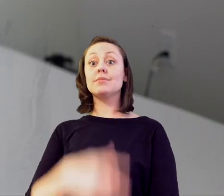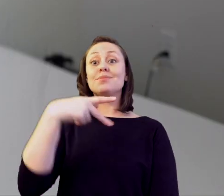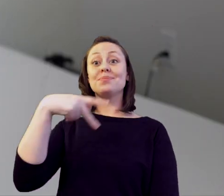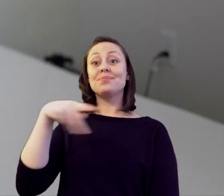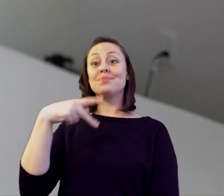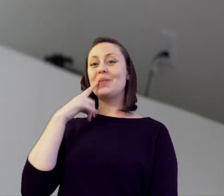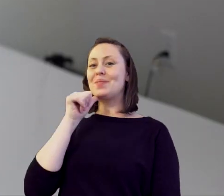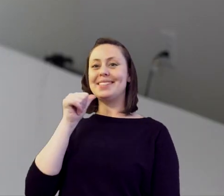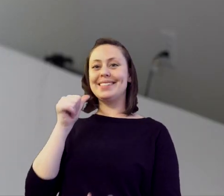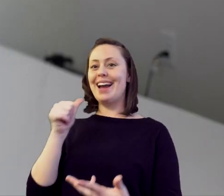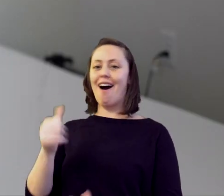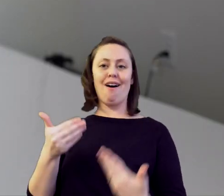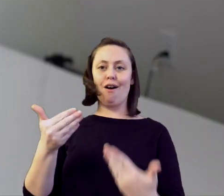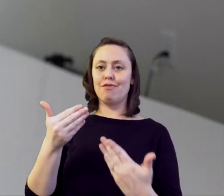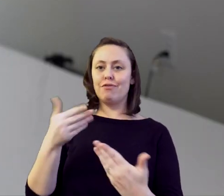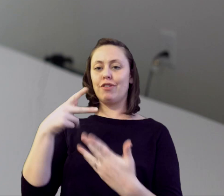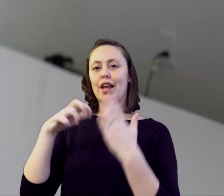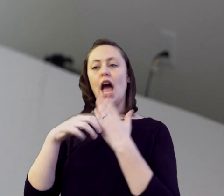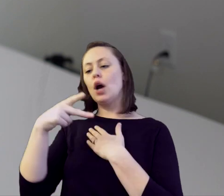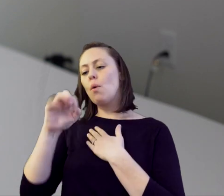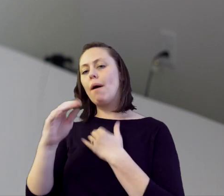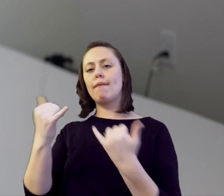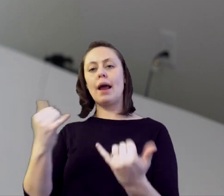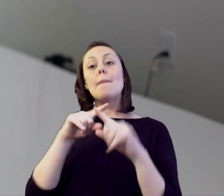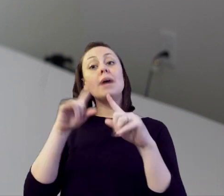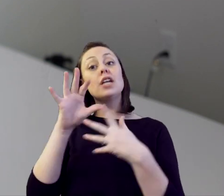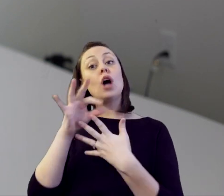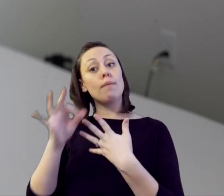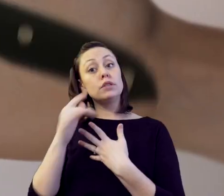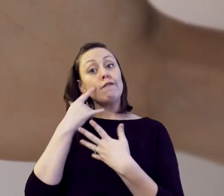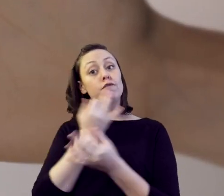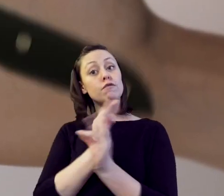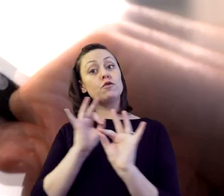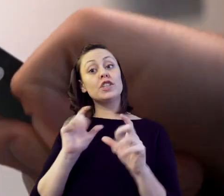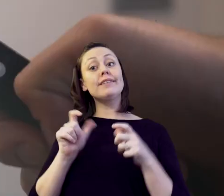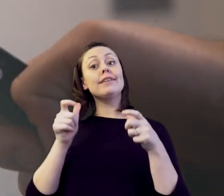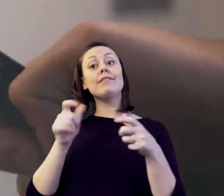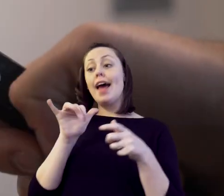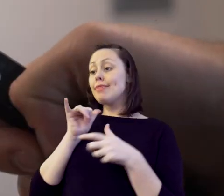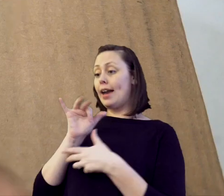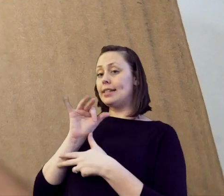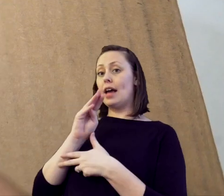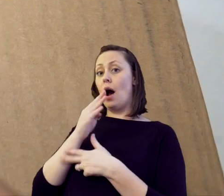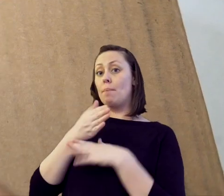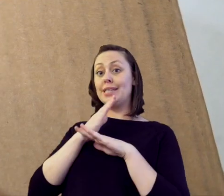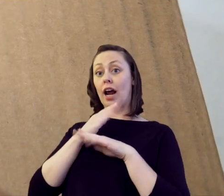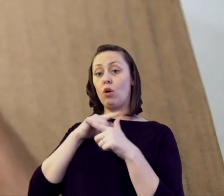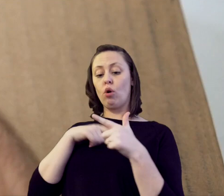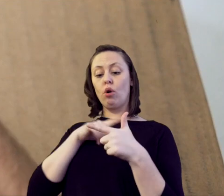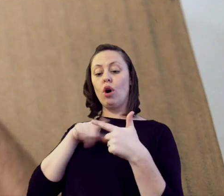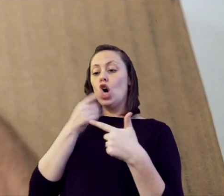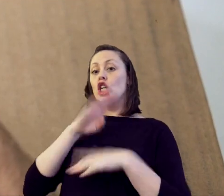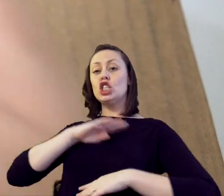Purple isn't offering a coupon at this time, but they do have the option of a free gift, and that's a mattress protector,